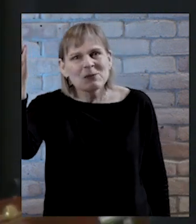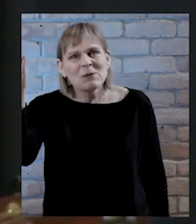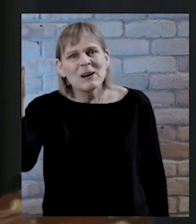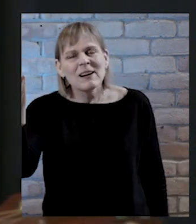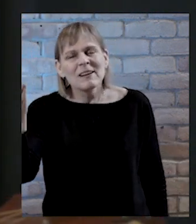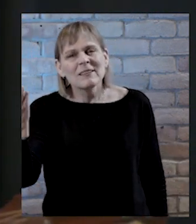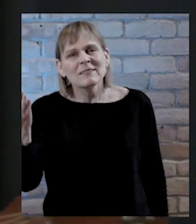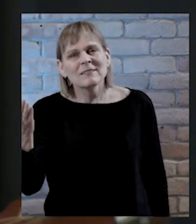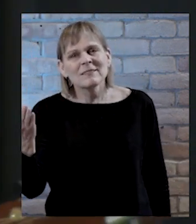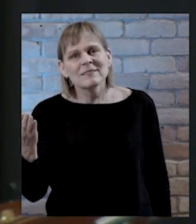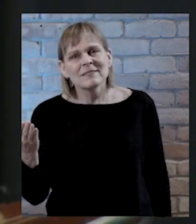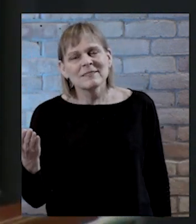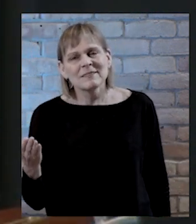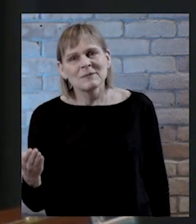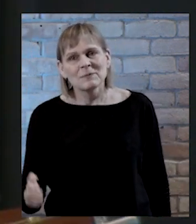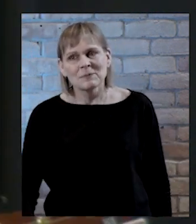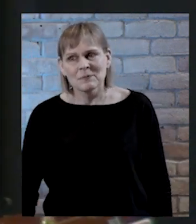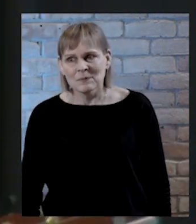all-creating one,